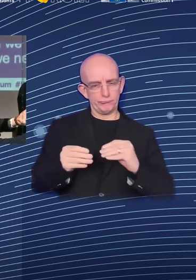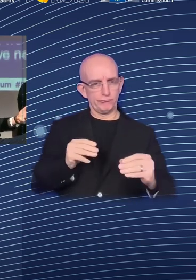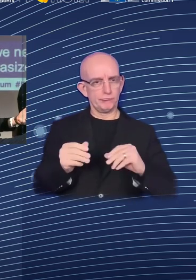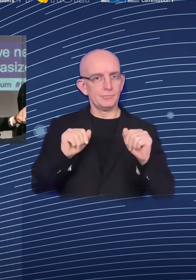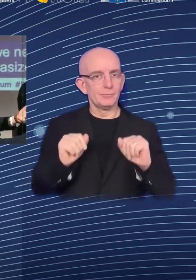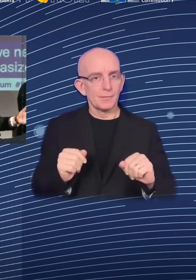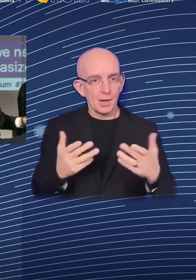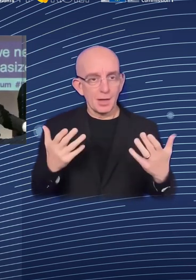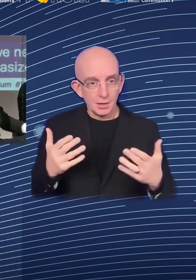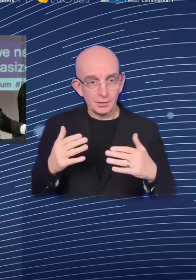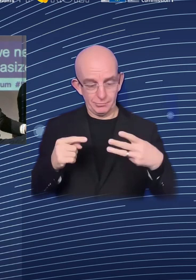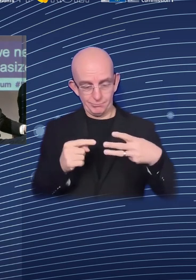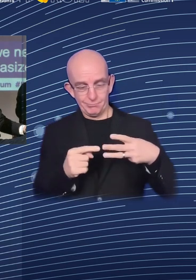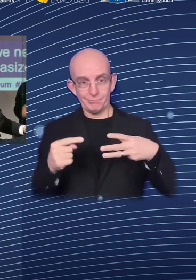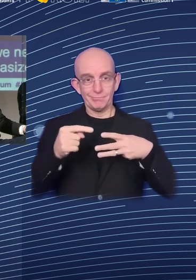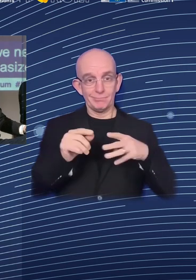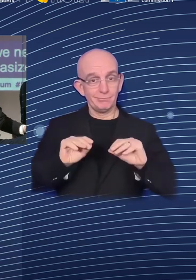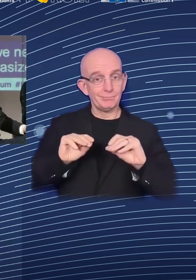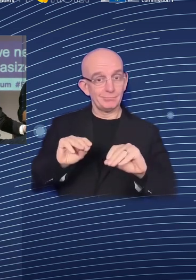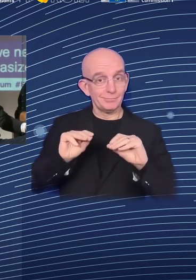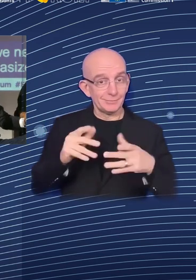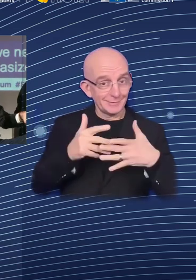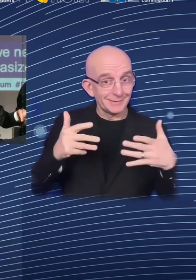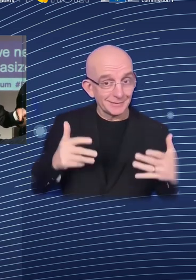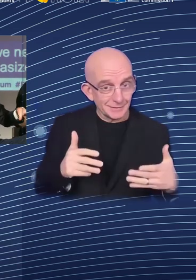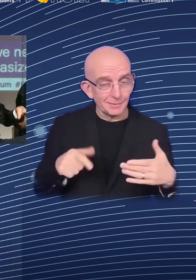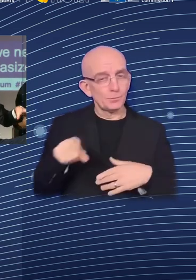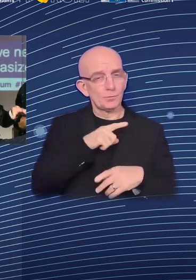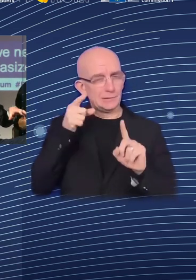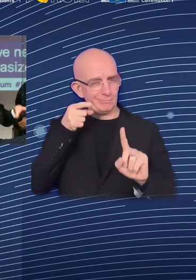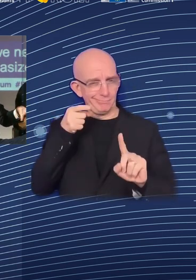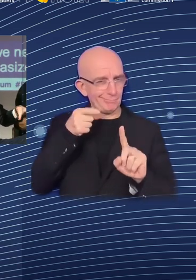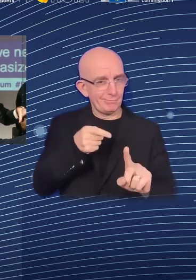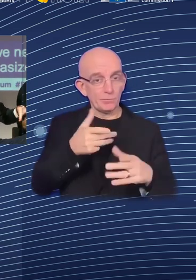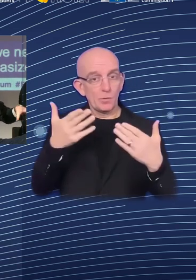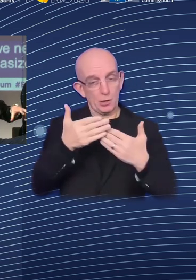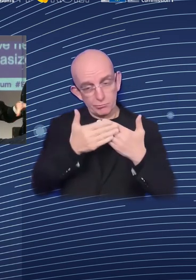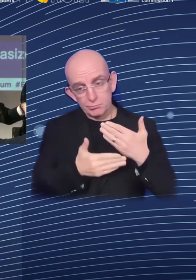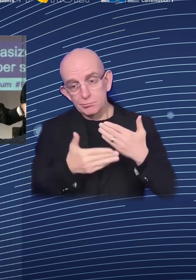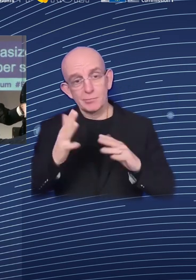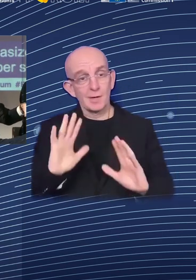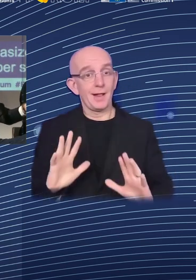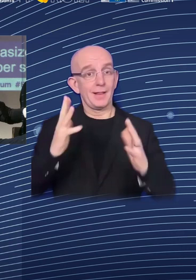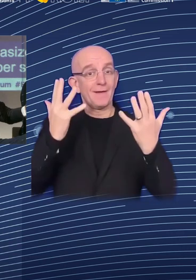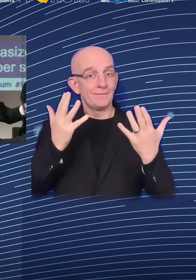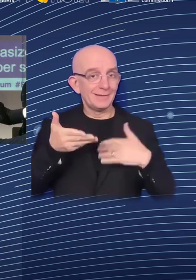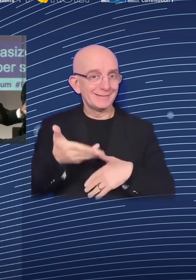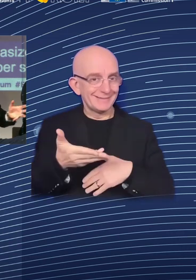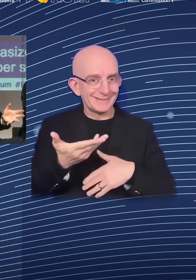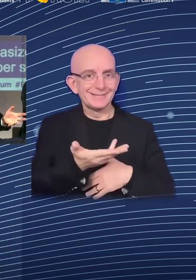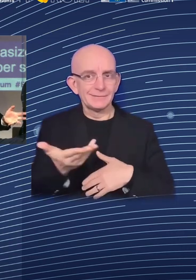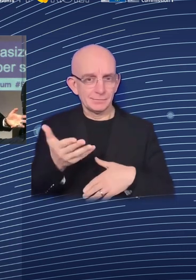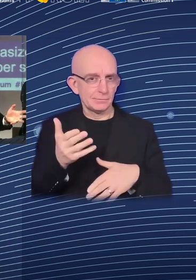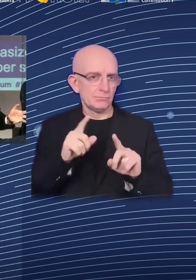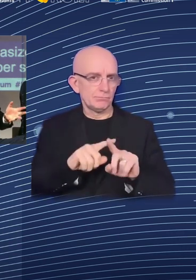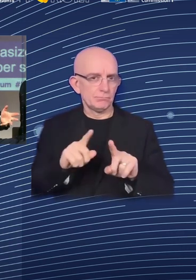strong as other member states within the union. So what we've done to address that over the last number of years and the policy